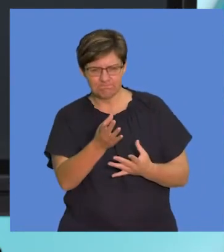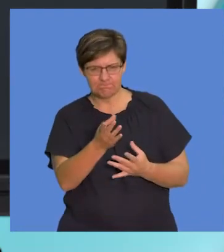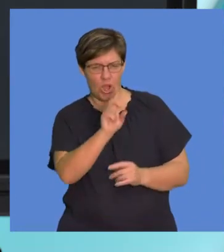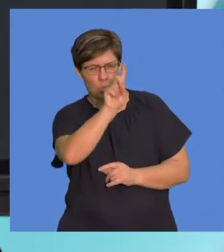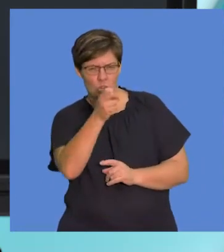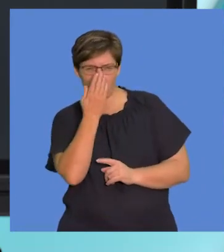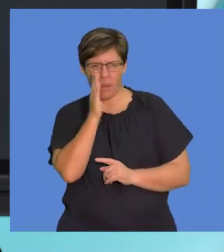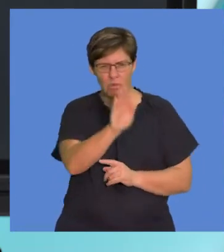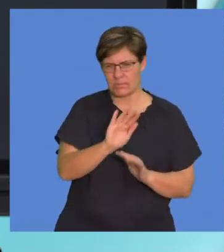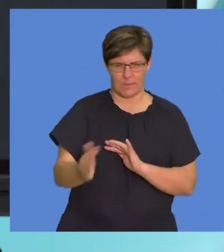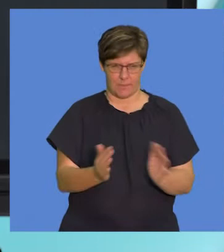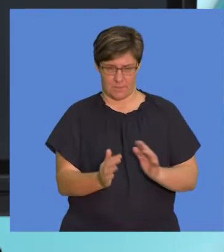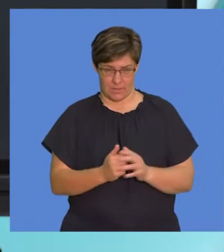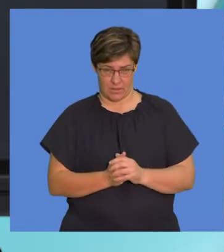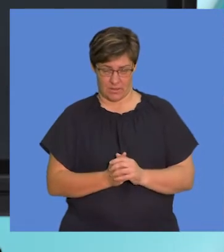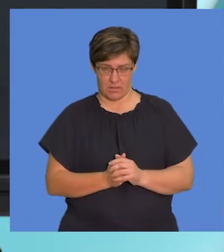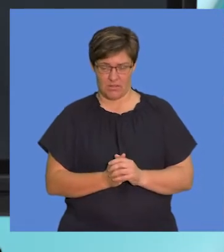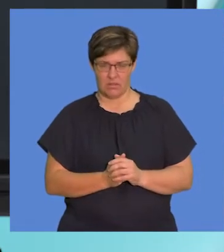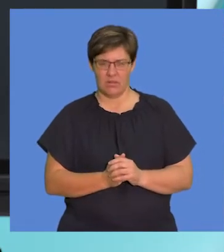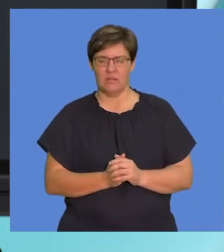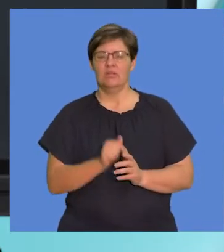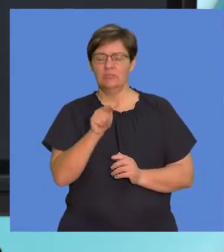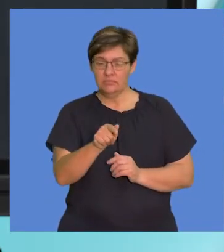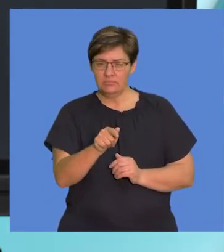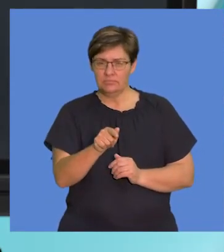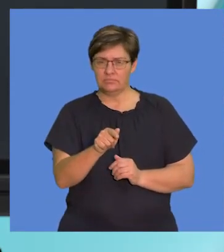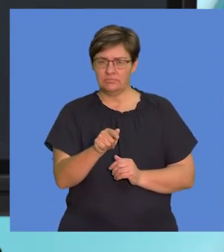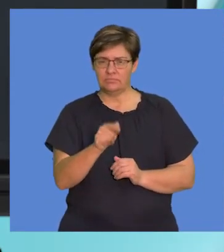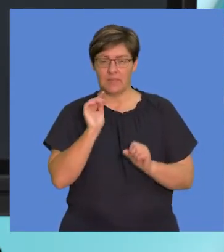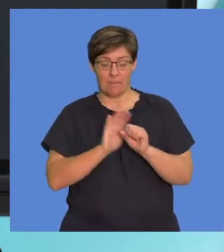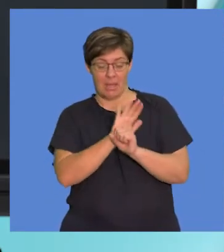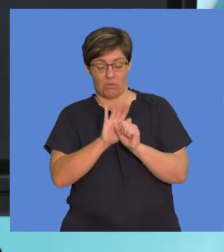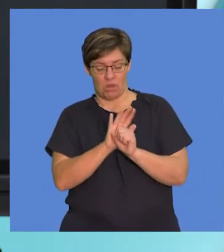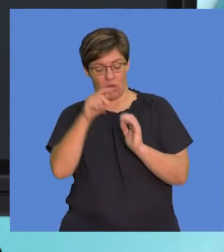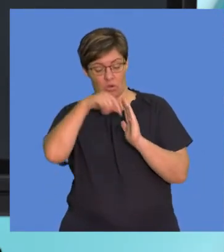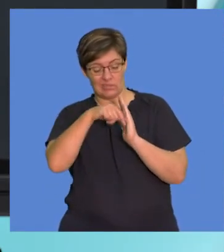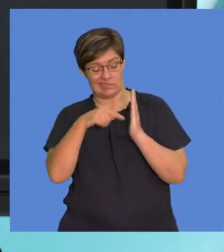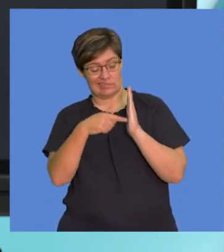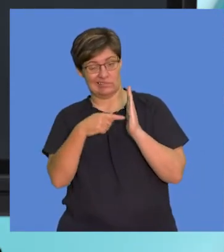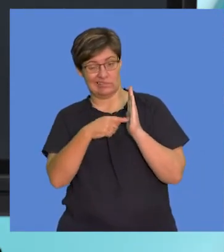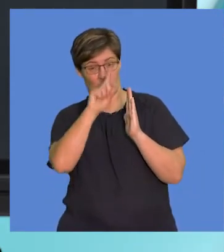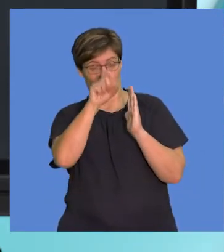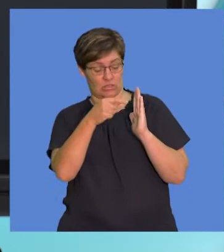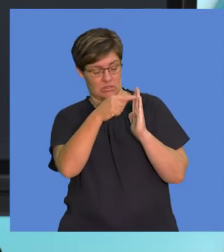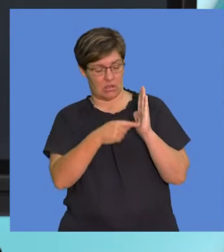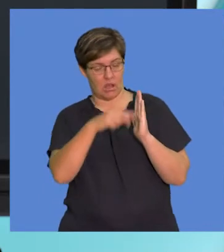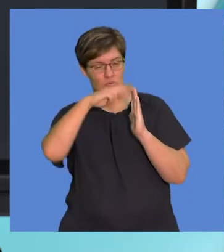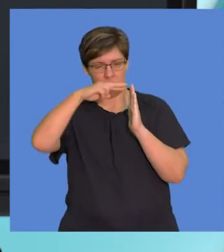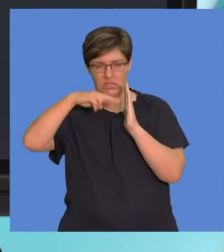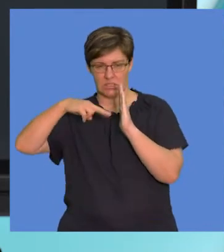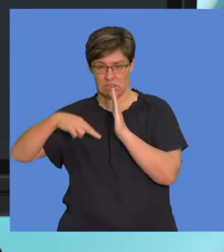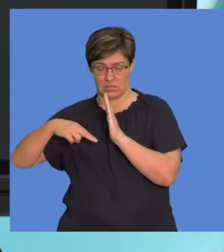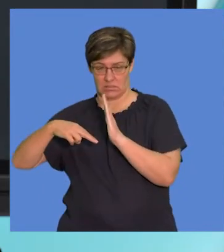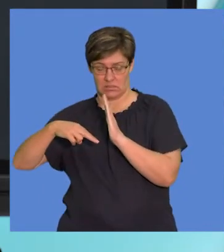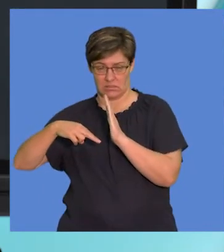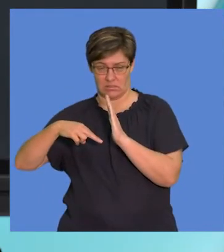the question. But also very important, when you read the background or the context of the problem or the question, the scenario, make sure that